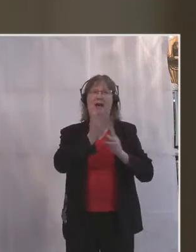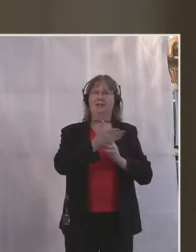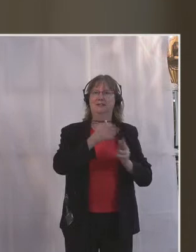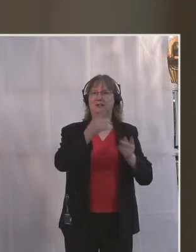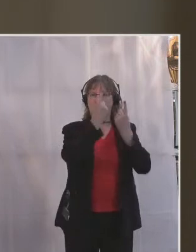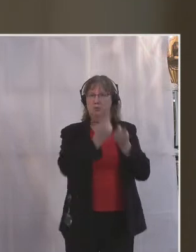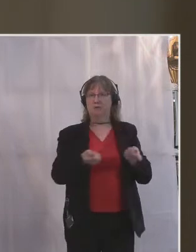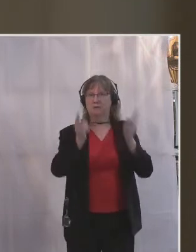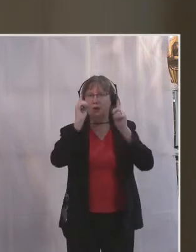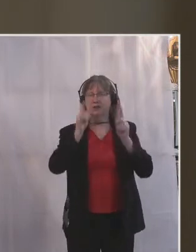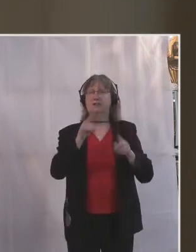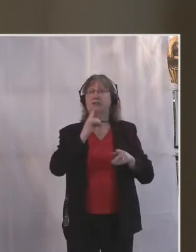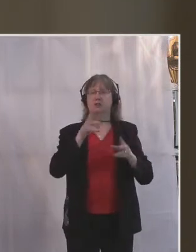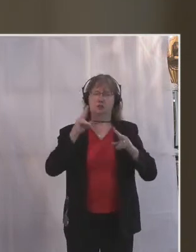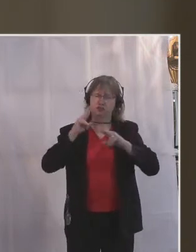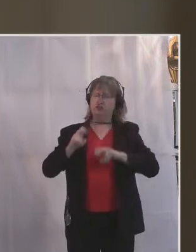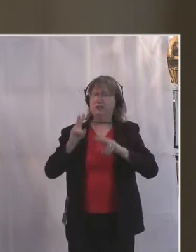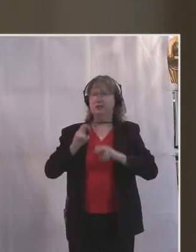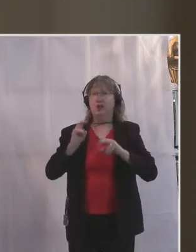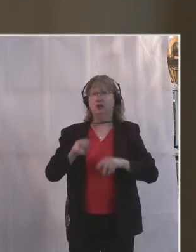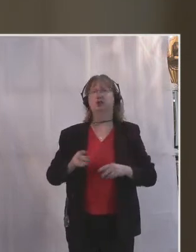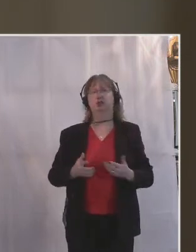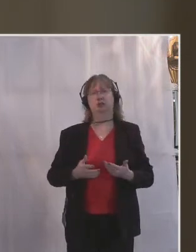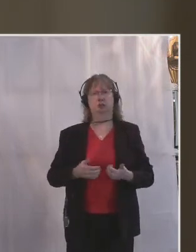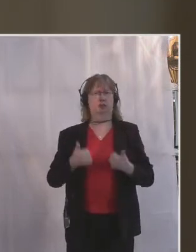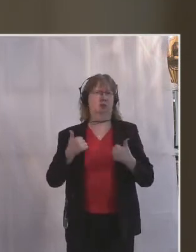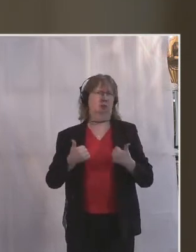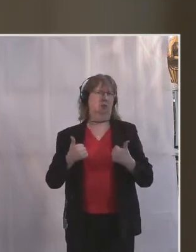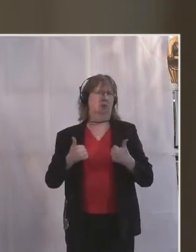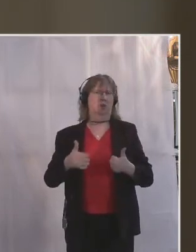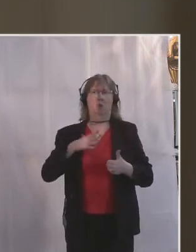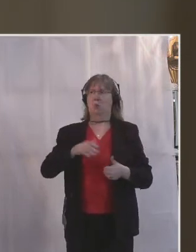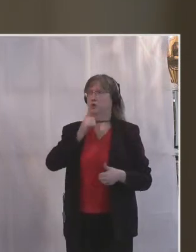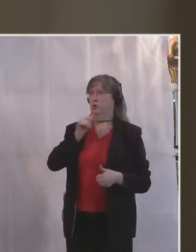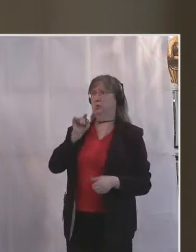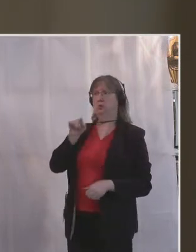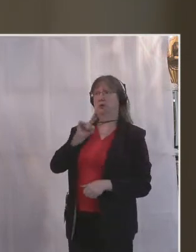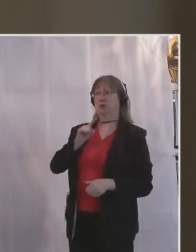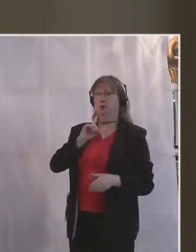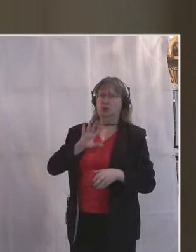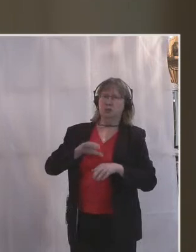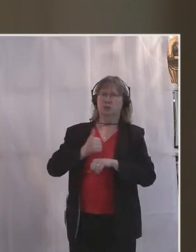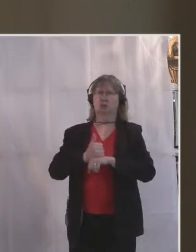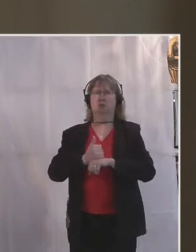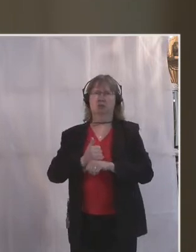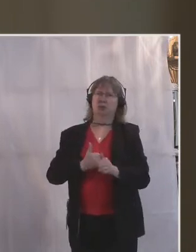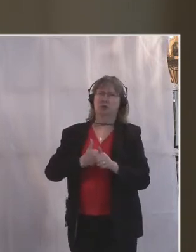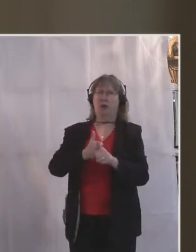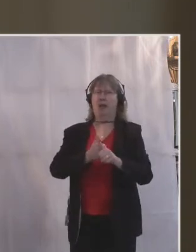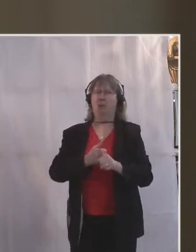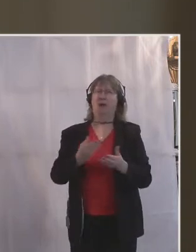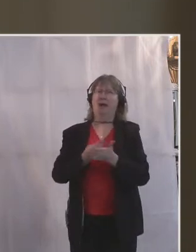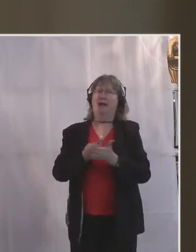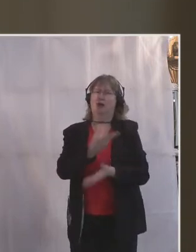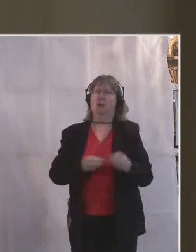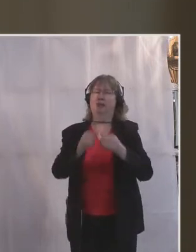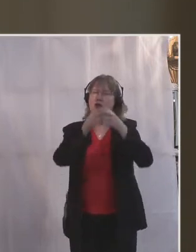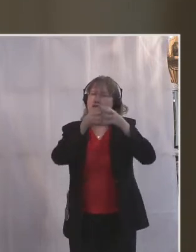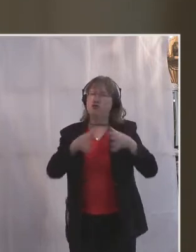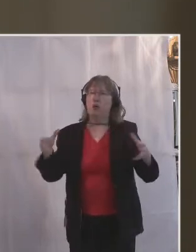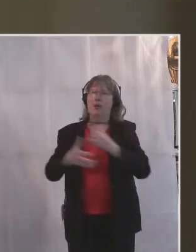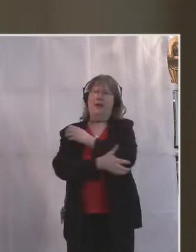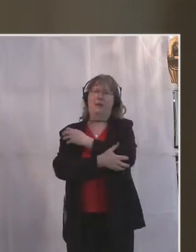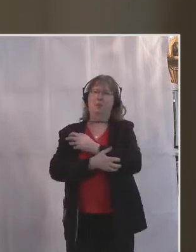university to some of the greatest research assets in the UK, and we want to use that as a force for good, yes, to create economic growth and to scale